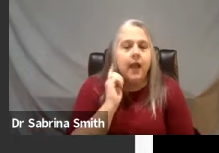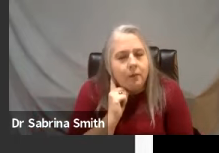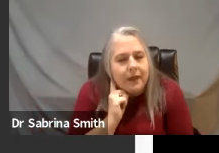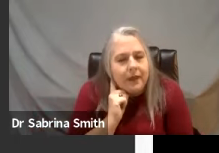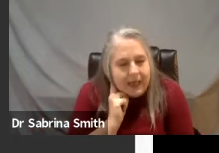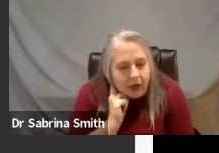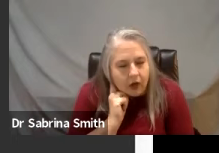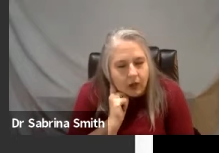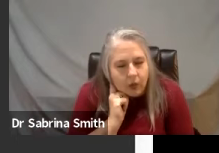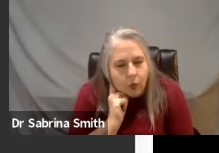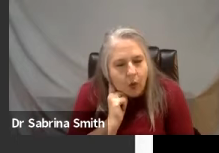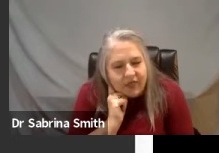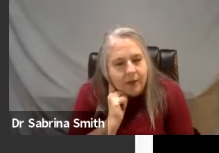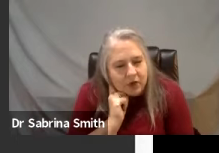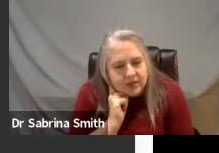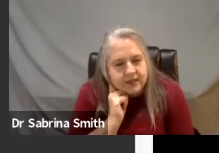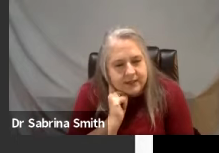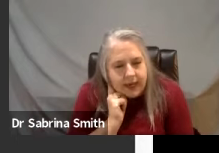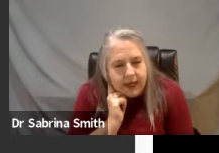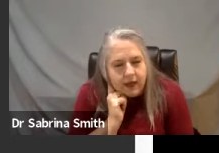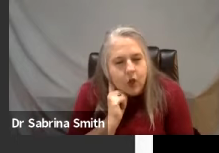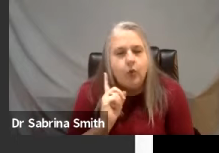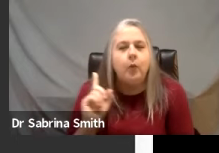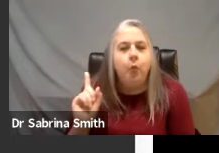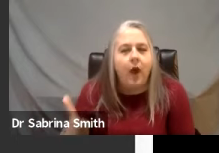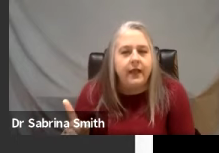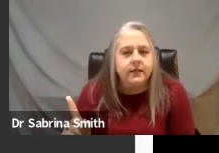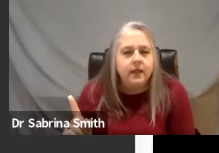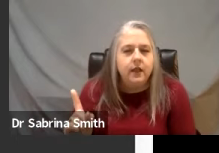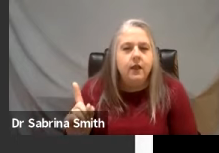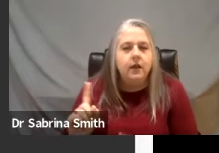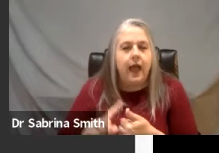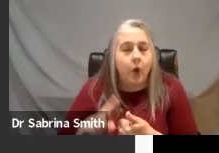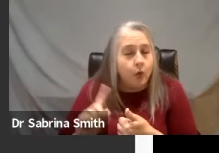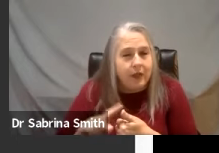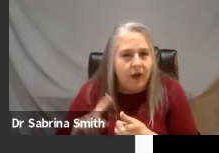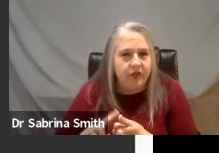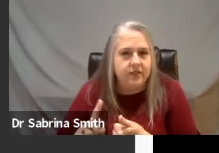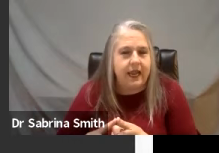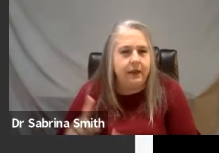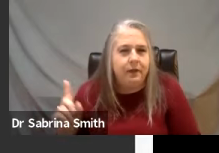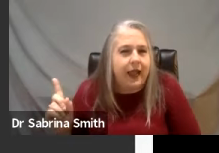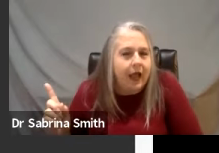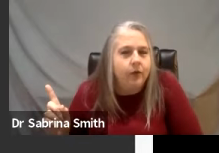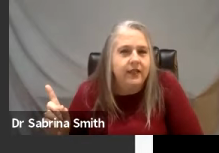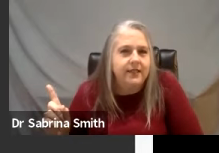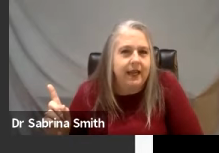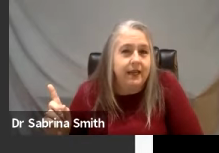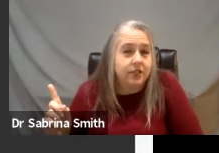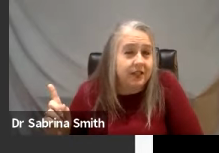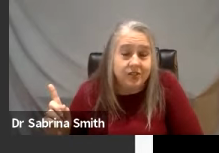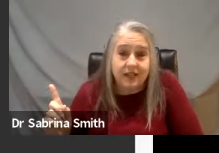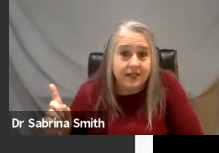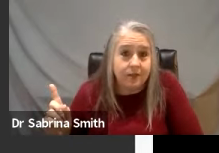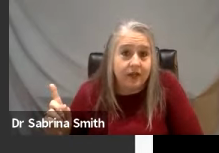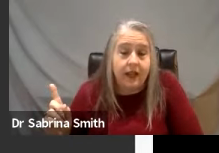and help me hear what that person's saying. Like not only what they're saying, but how are they saying it? Did